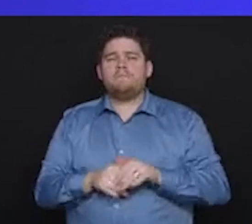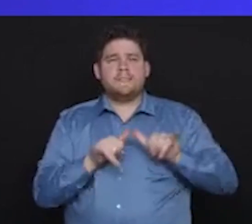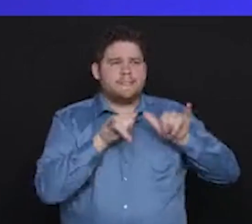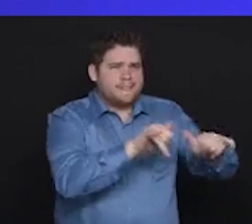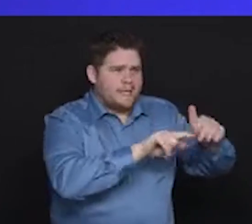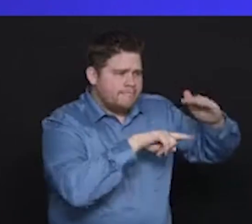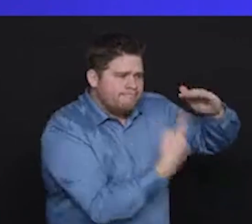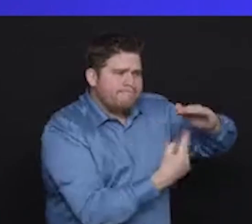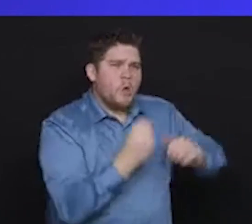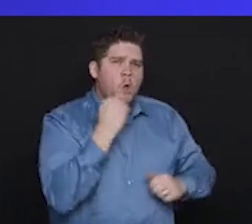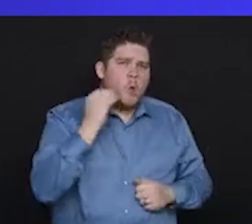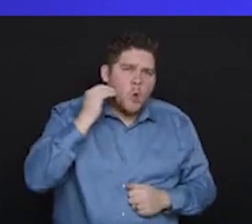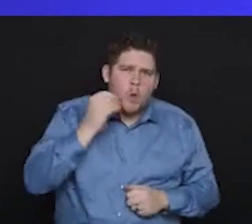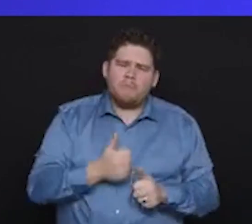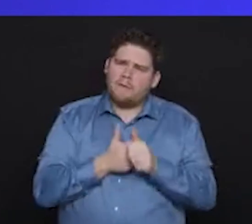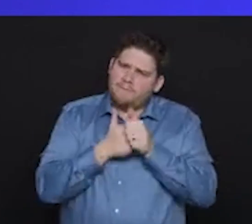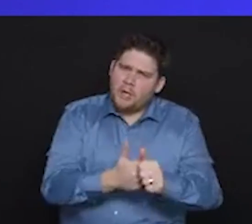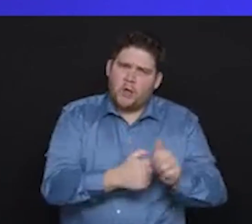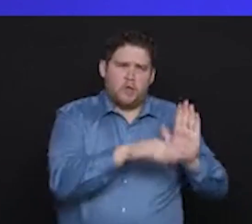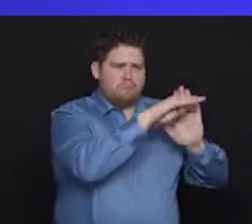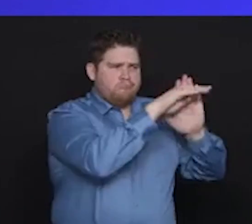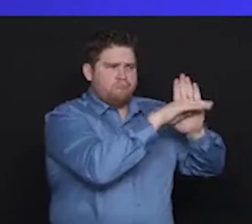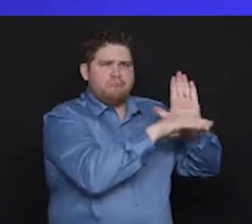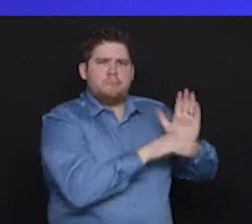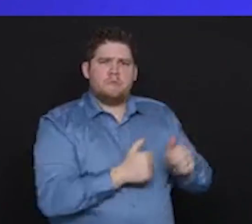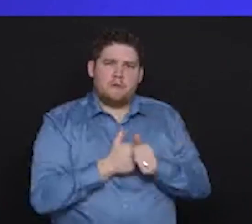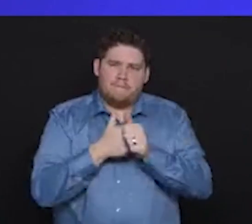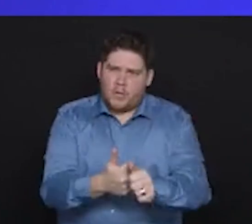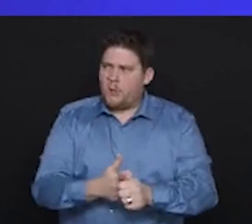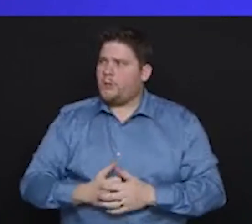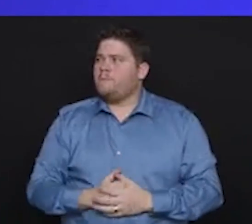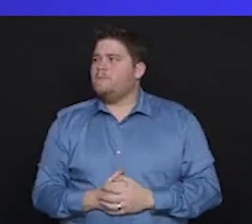difference for the next coming weeks to months.